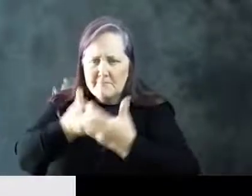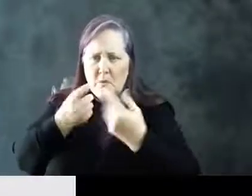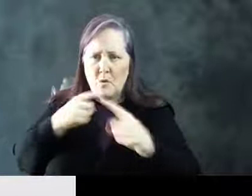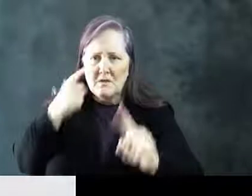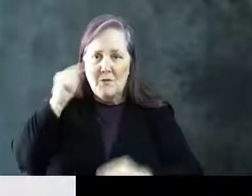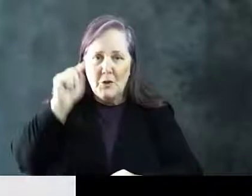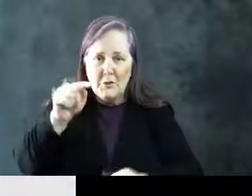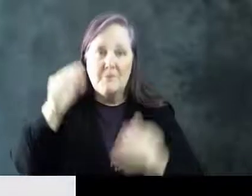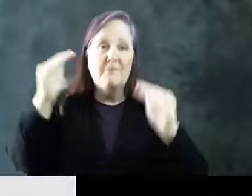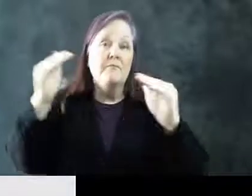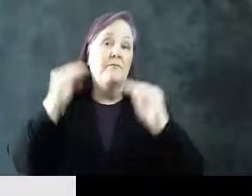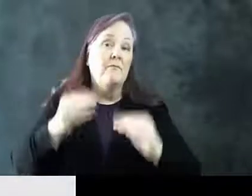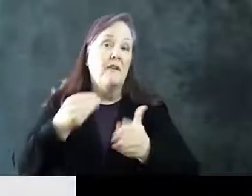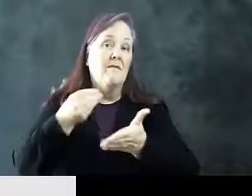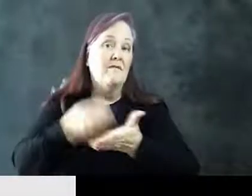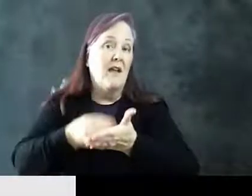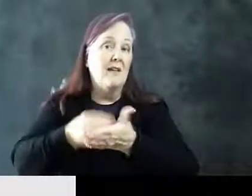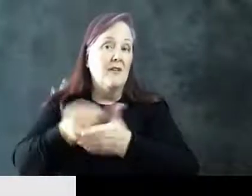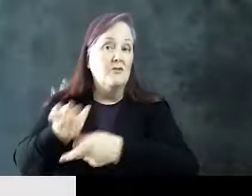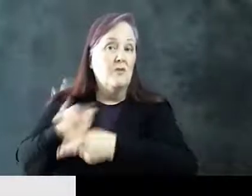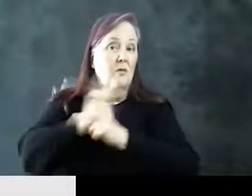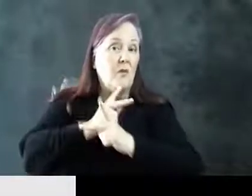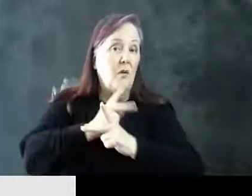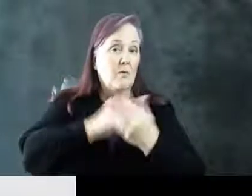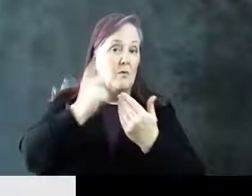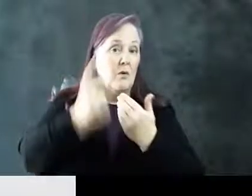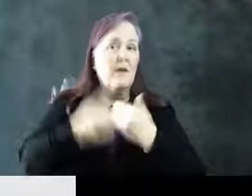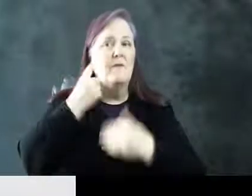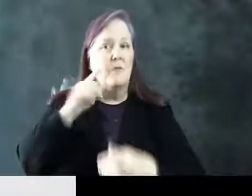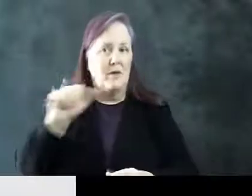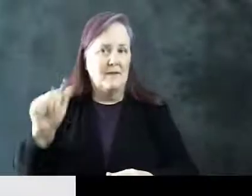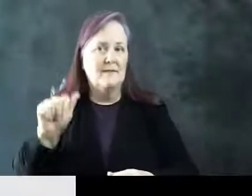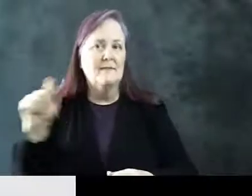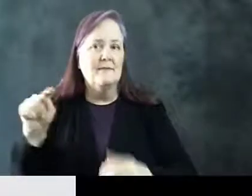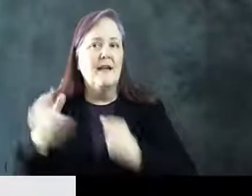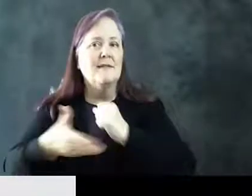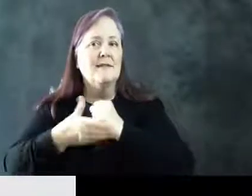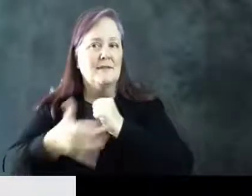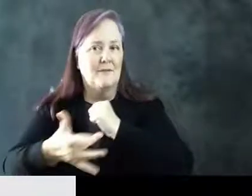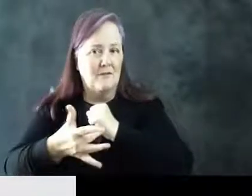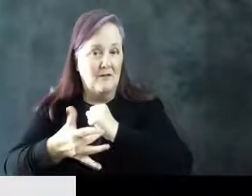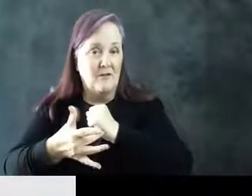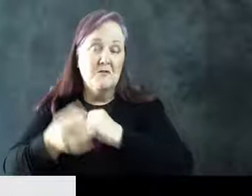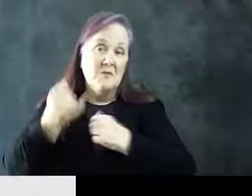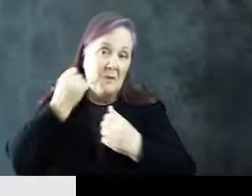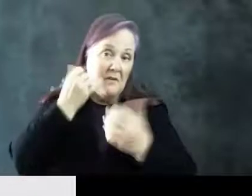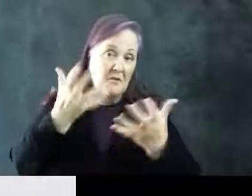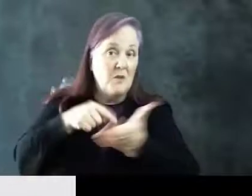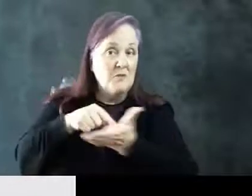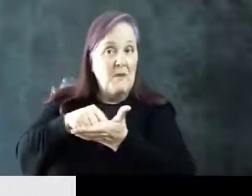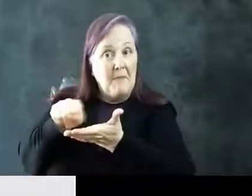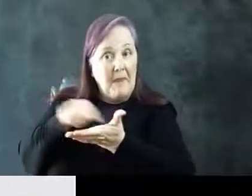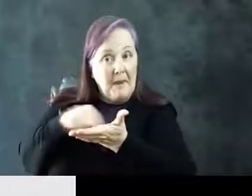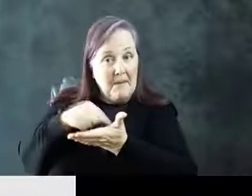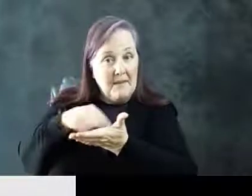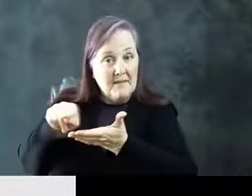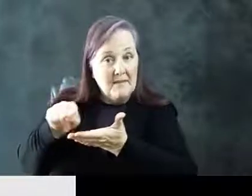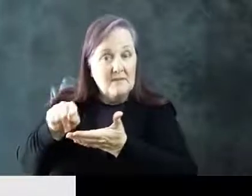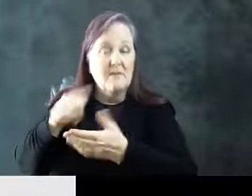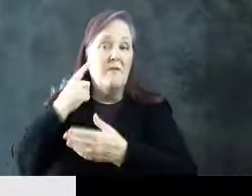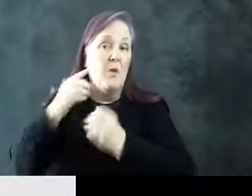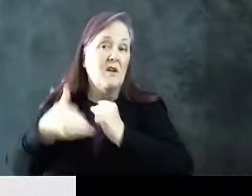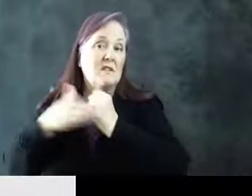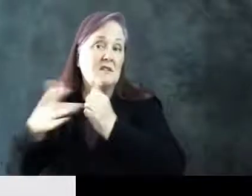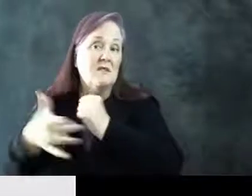We have a financial loan program for assistive technology, so if you're looking to finance AT, you can do that through our